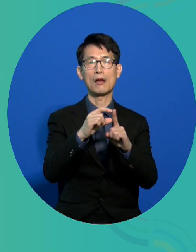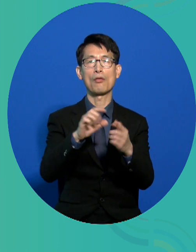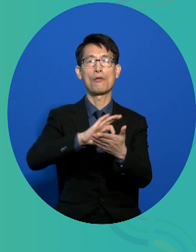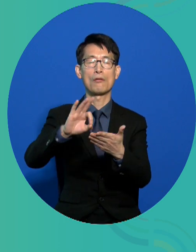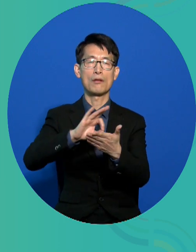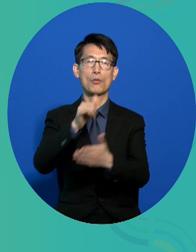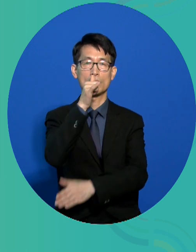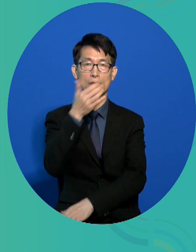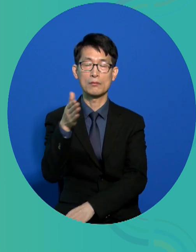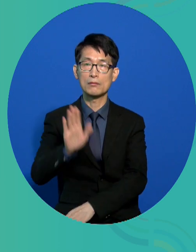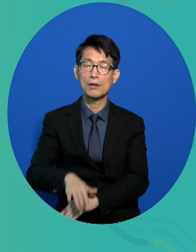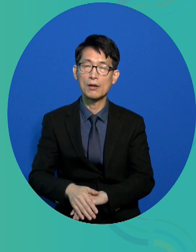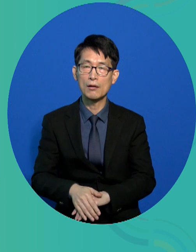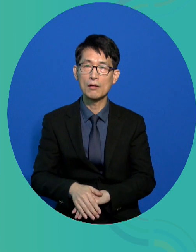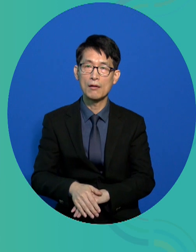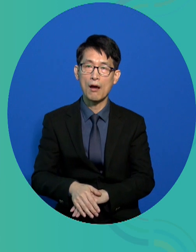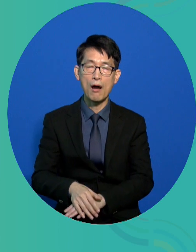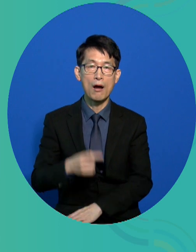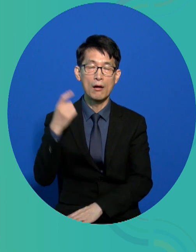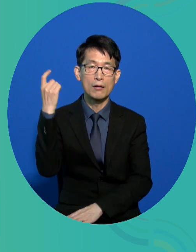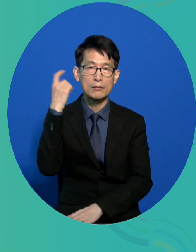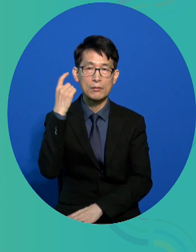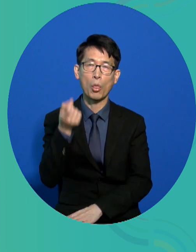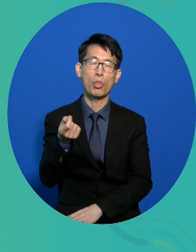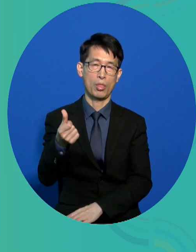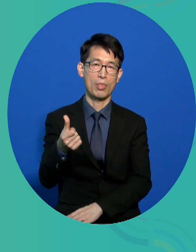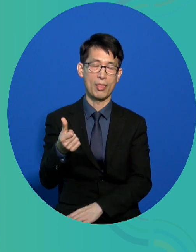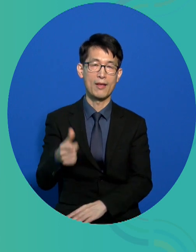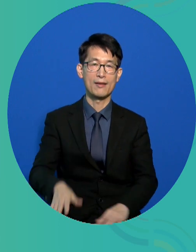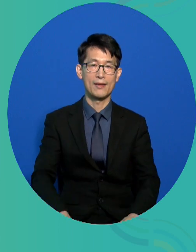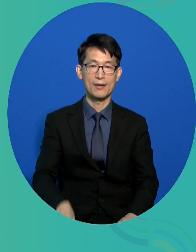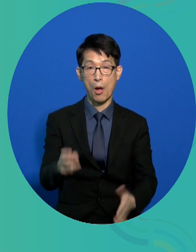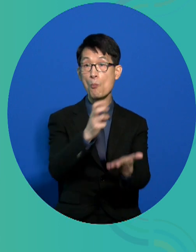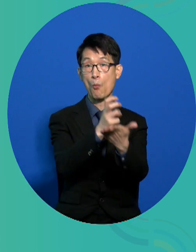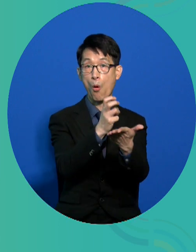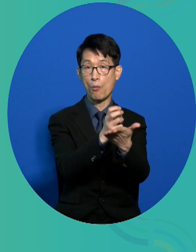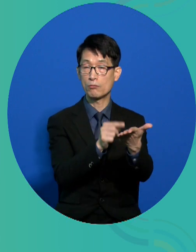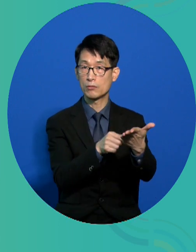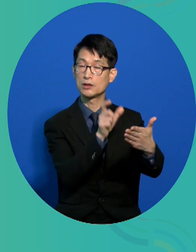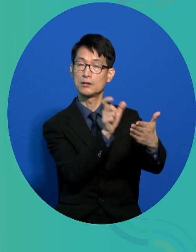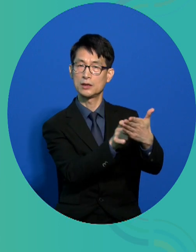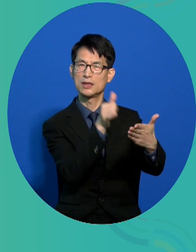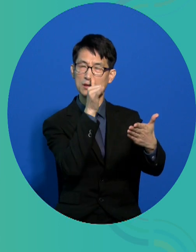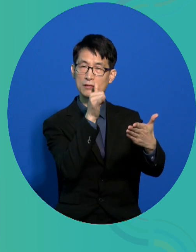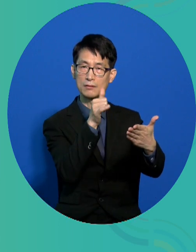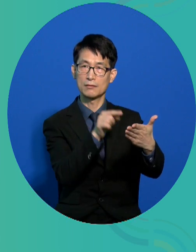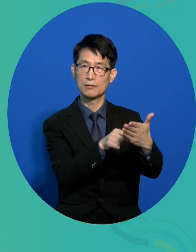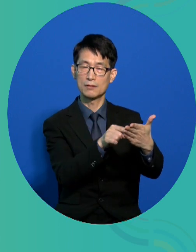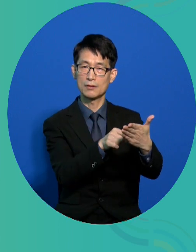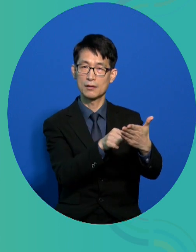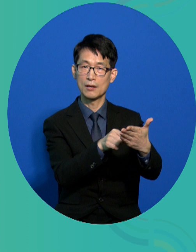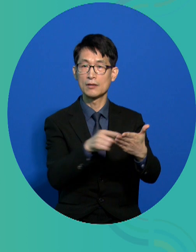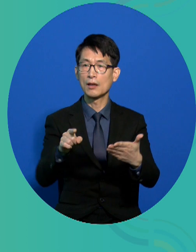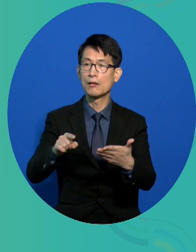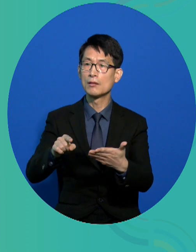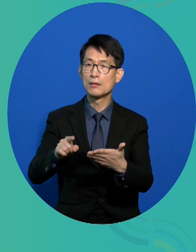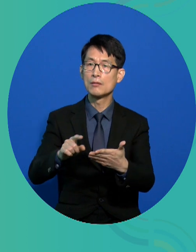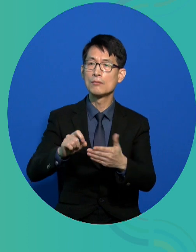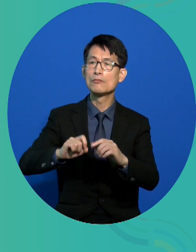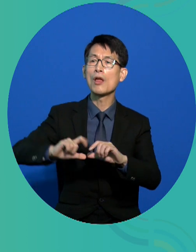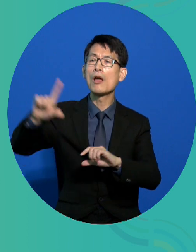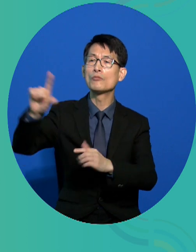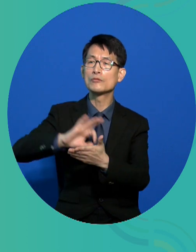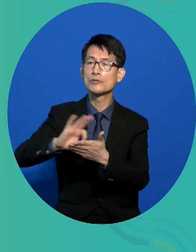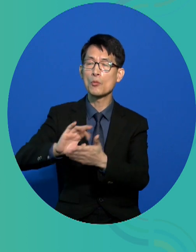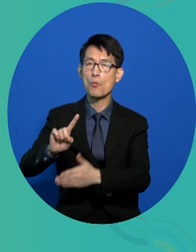not new terms. They existed from 2008, but still many people are unfamiliar with them. It is stipulated